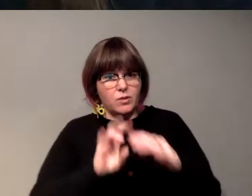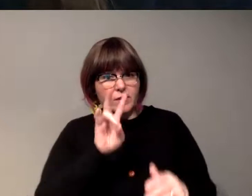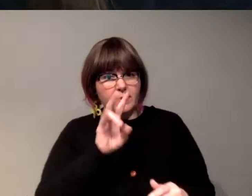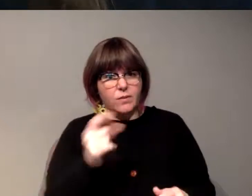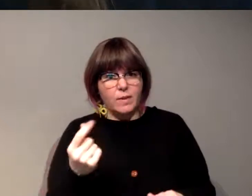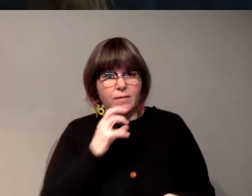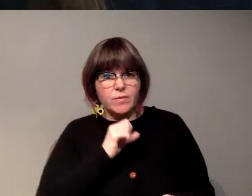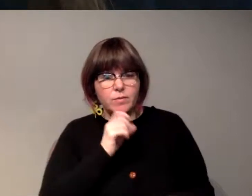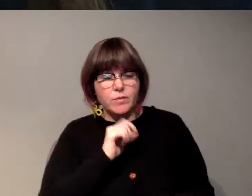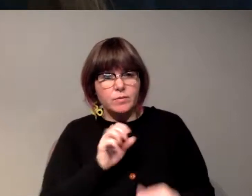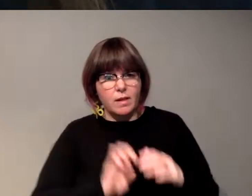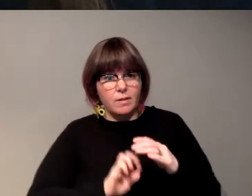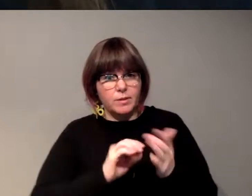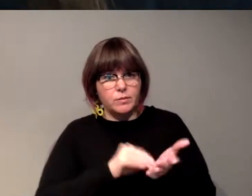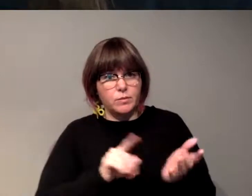11? That question's from Rachel.